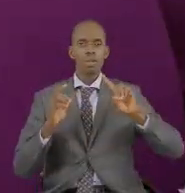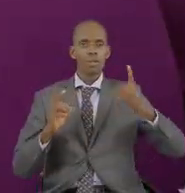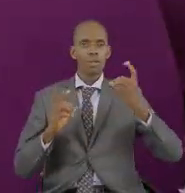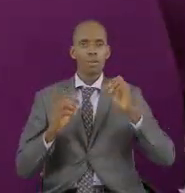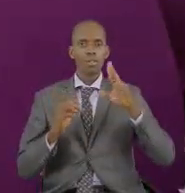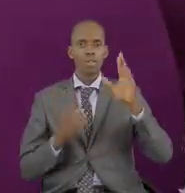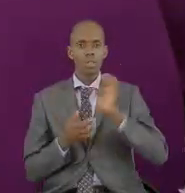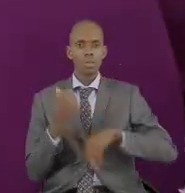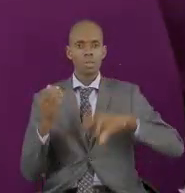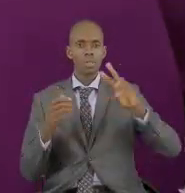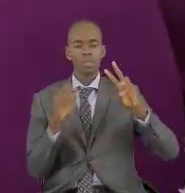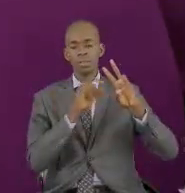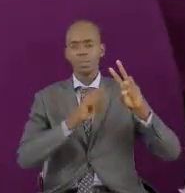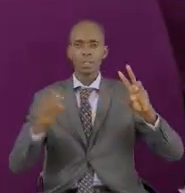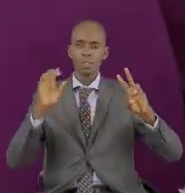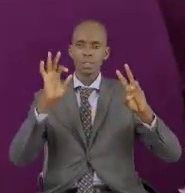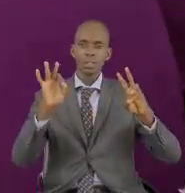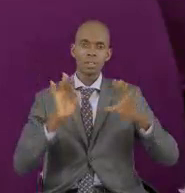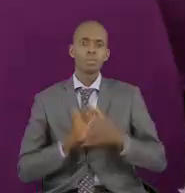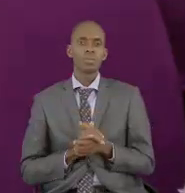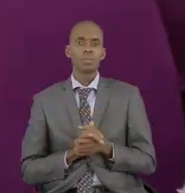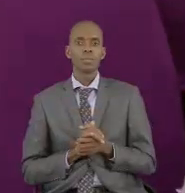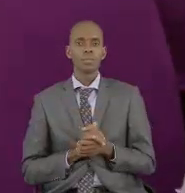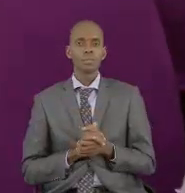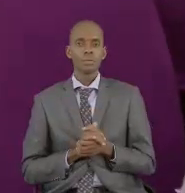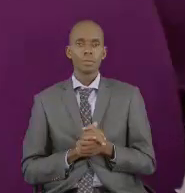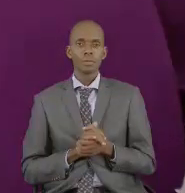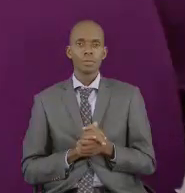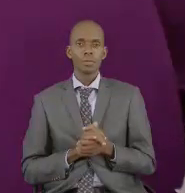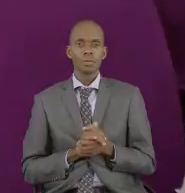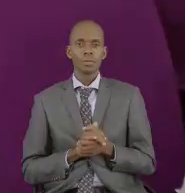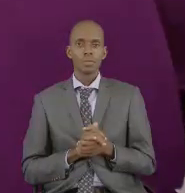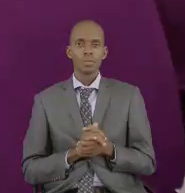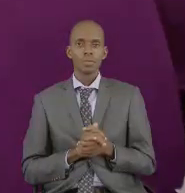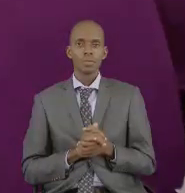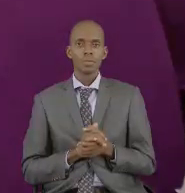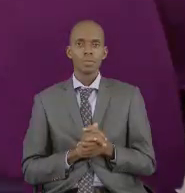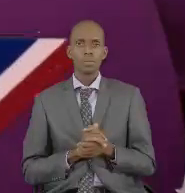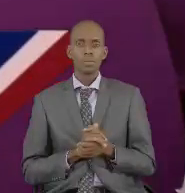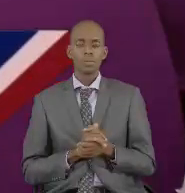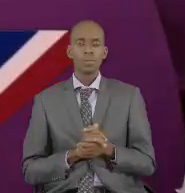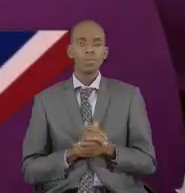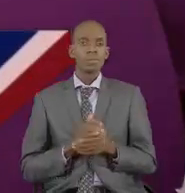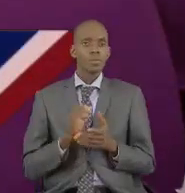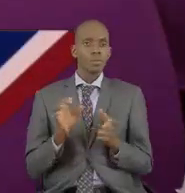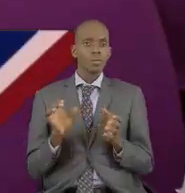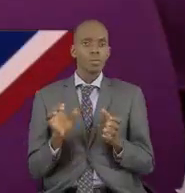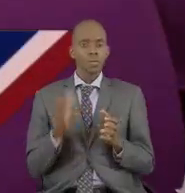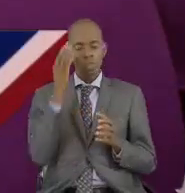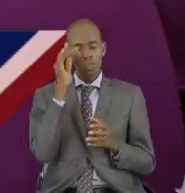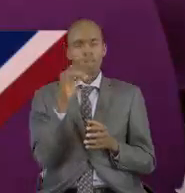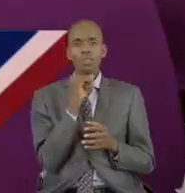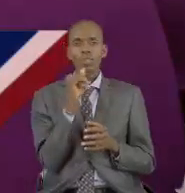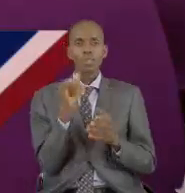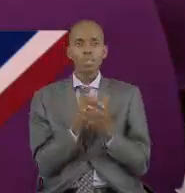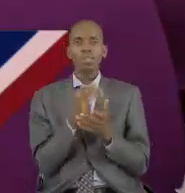verse 9. 1 Corinthians chapter 6, reading from verse 9. Know ye not that the unrighteous